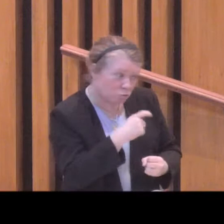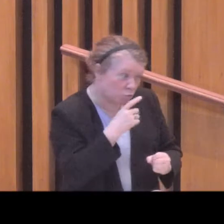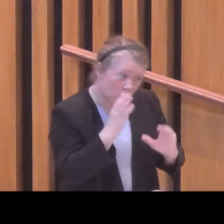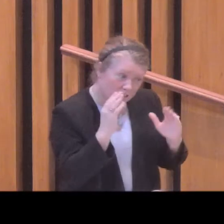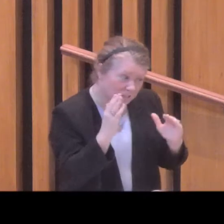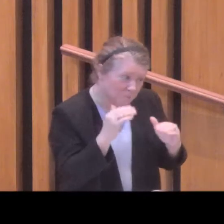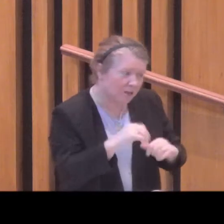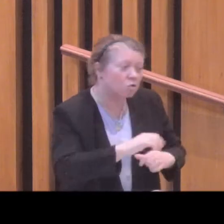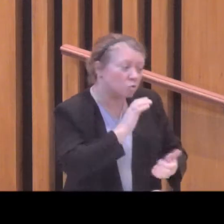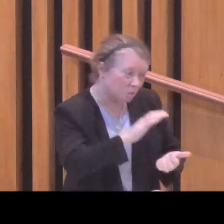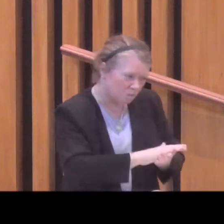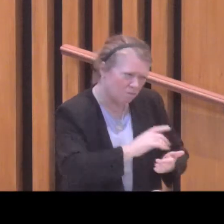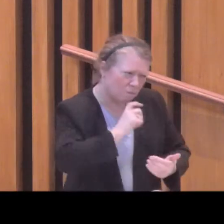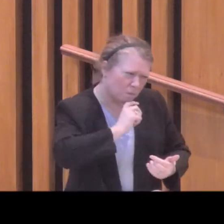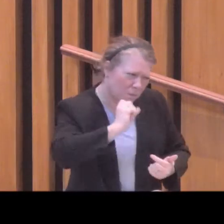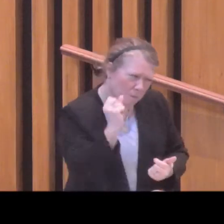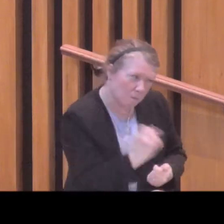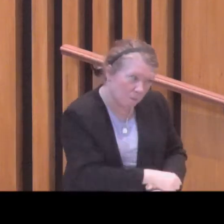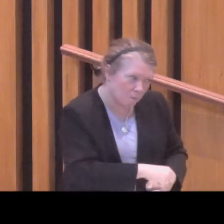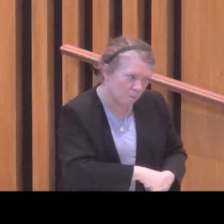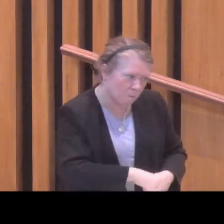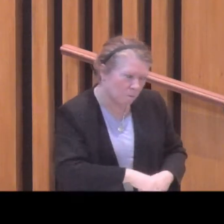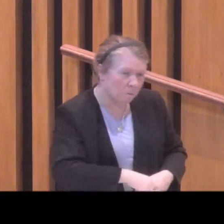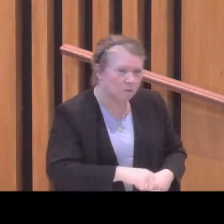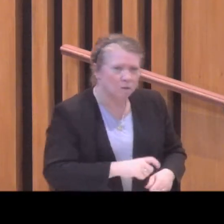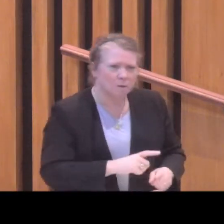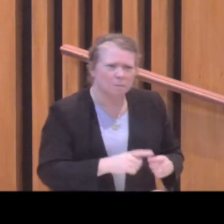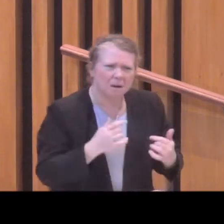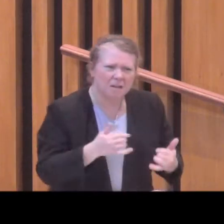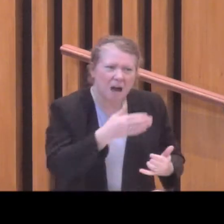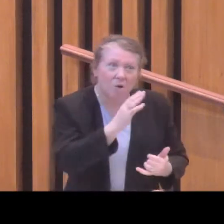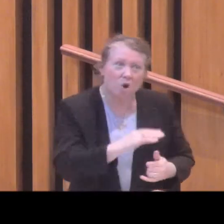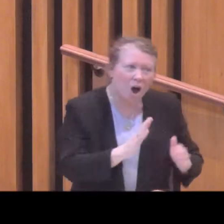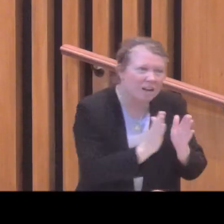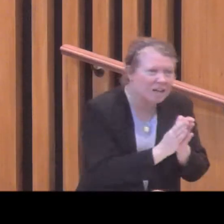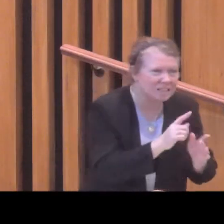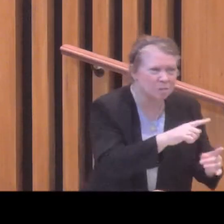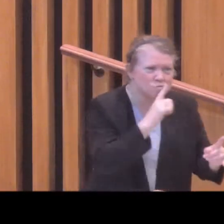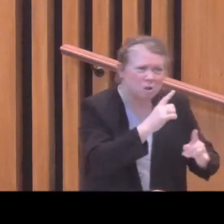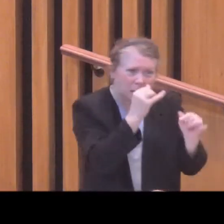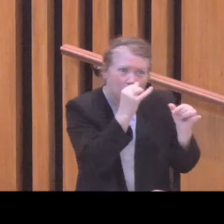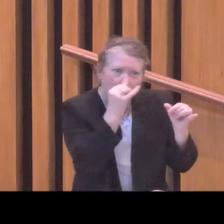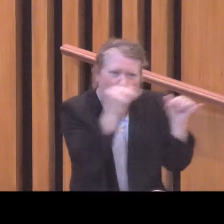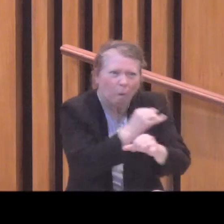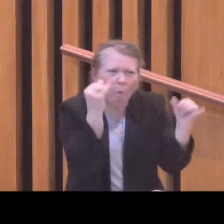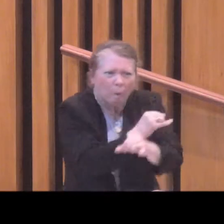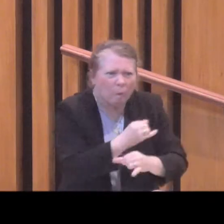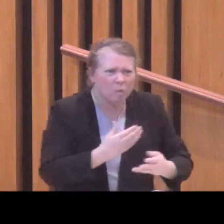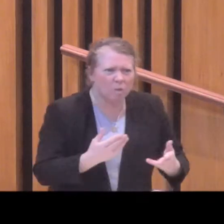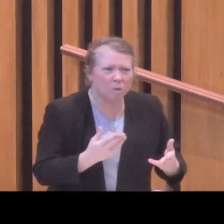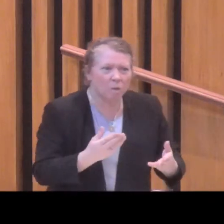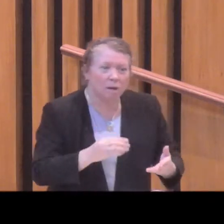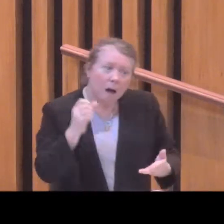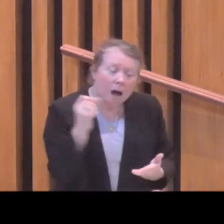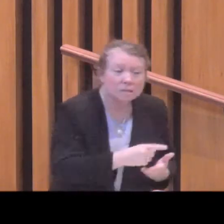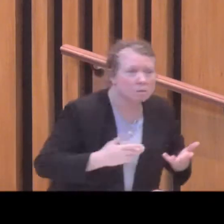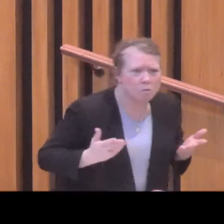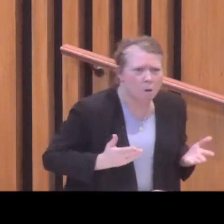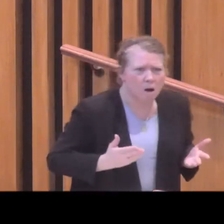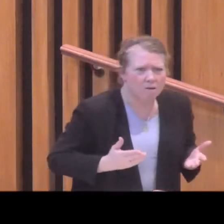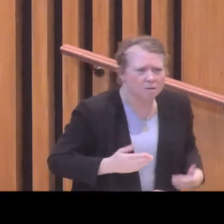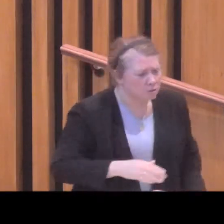Abraham, something more ridiculous than Noah building an ark. To take this